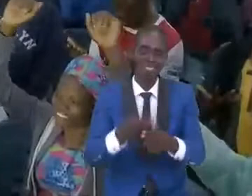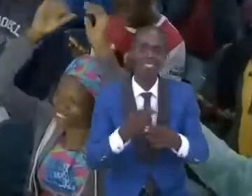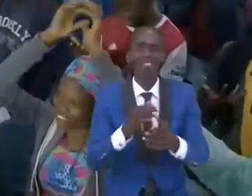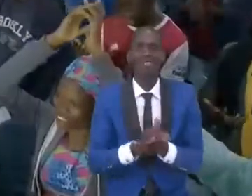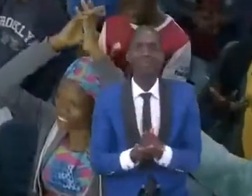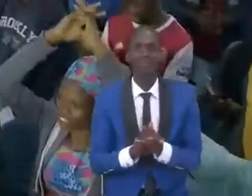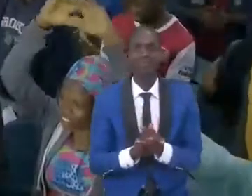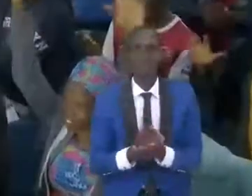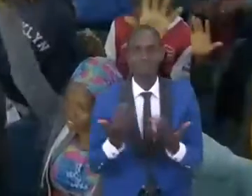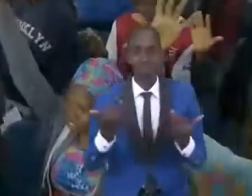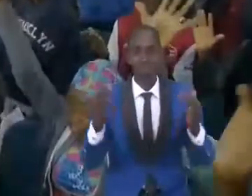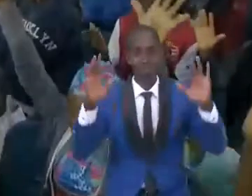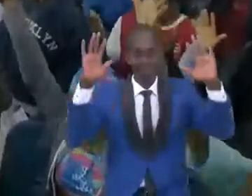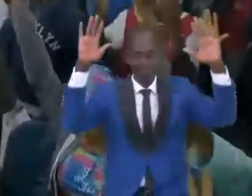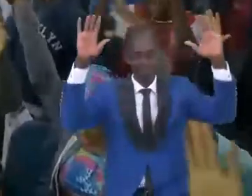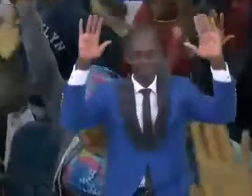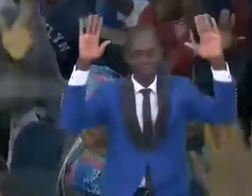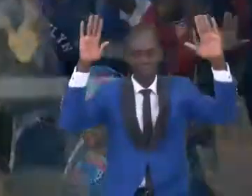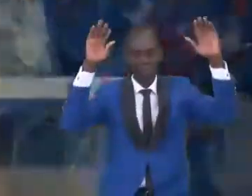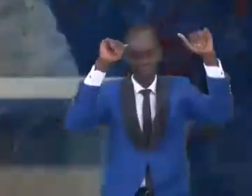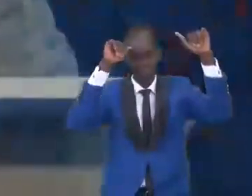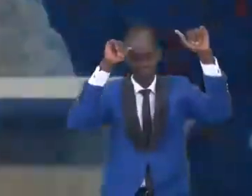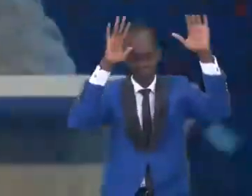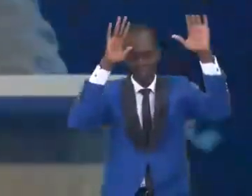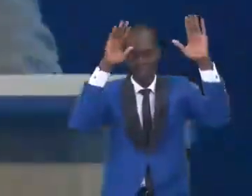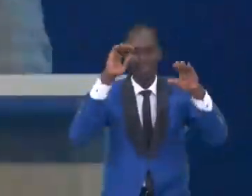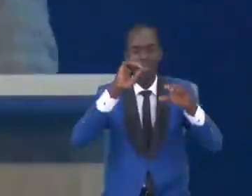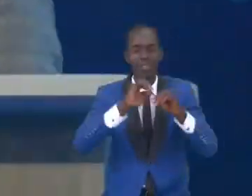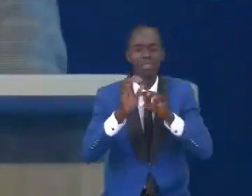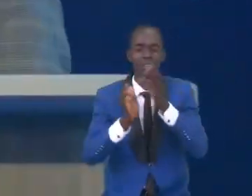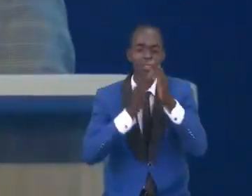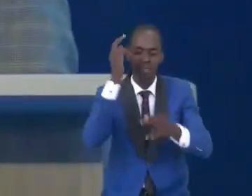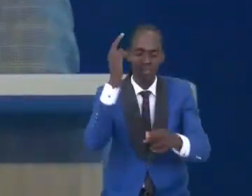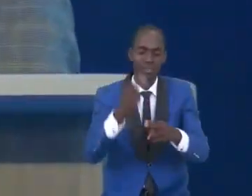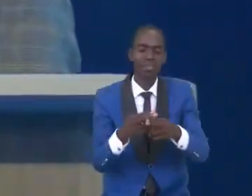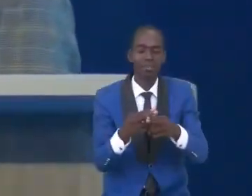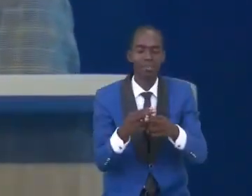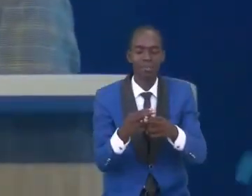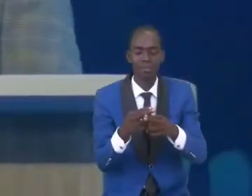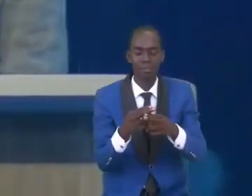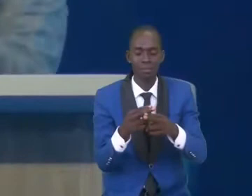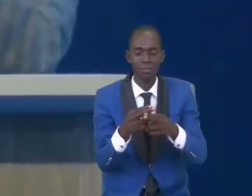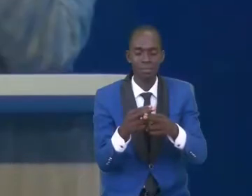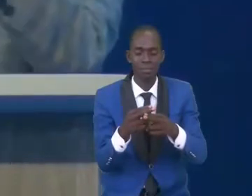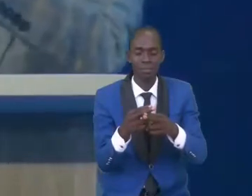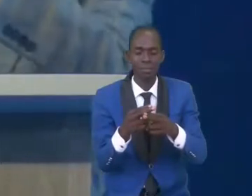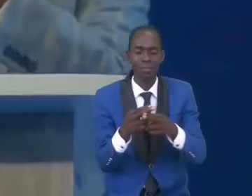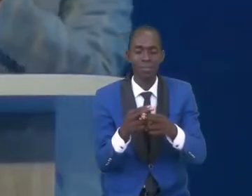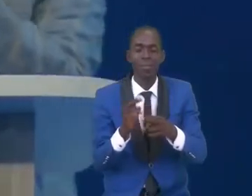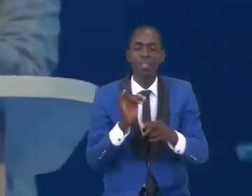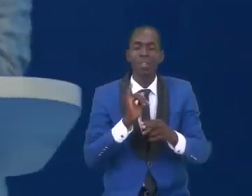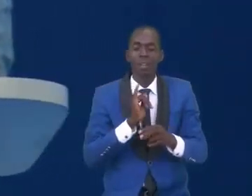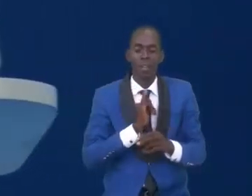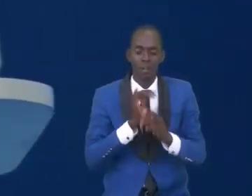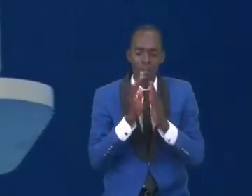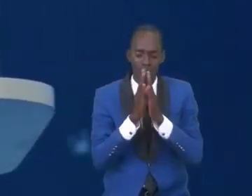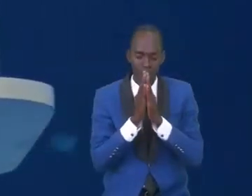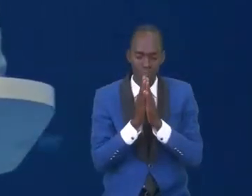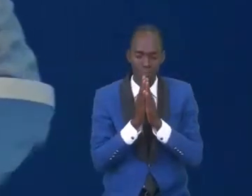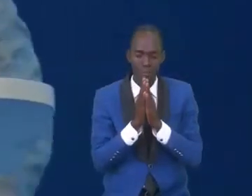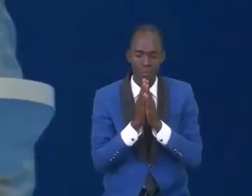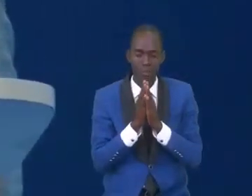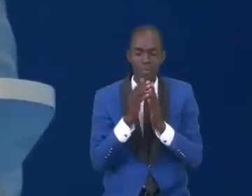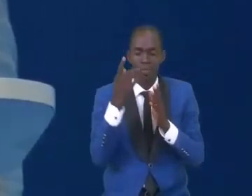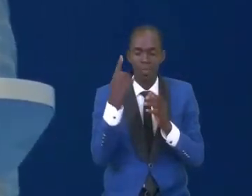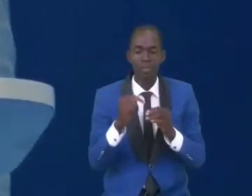Raise up that hand. Father, in Jesus' name, I pray the miracle